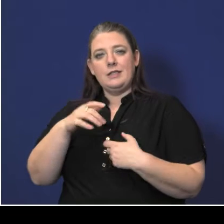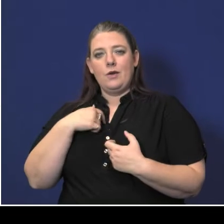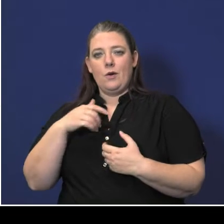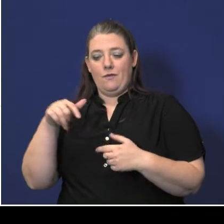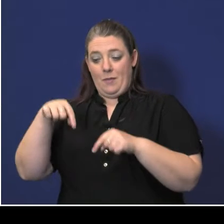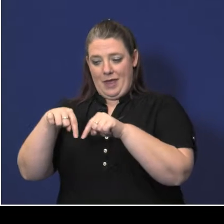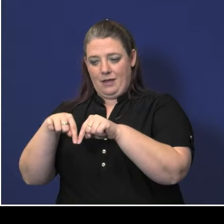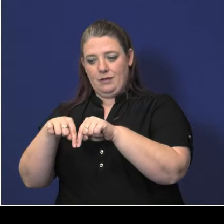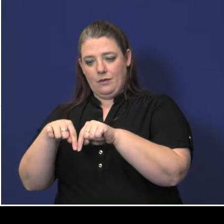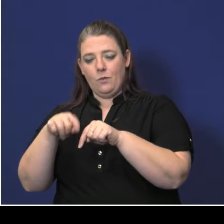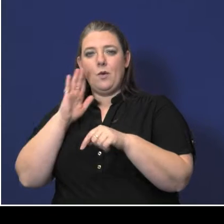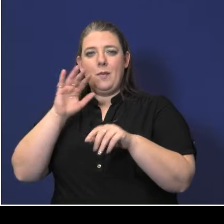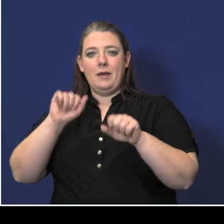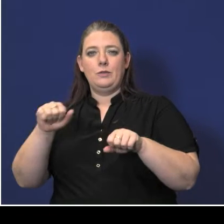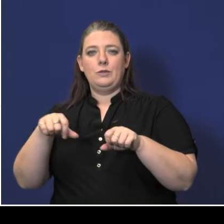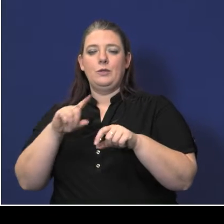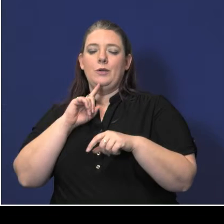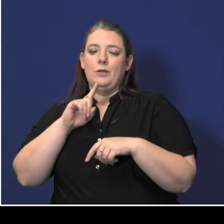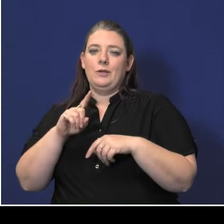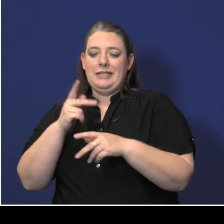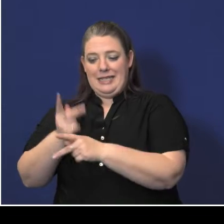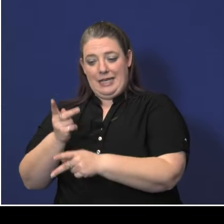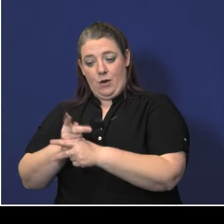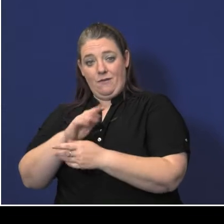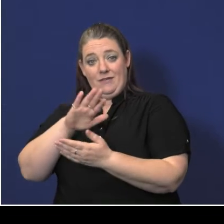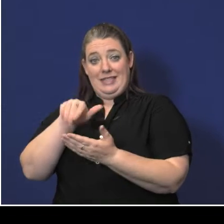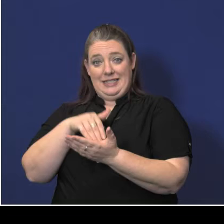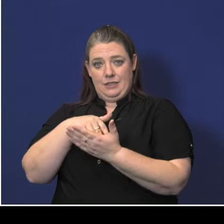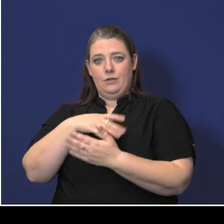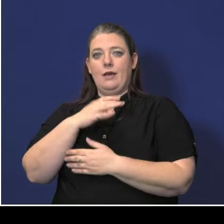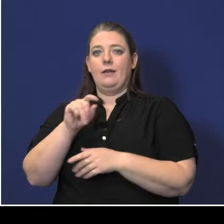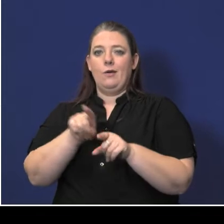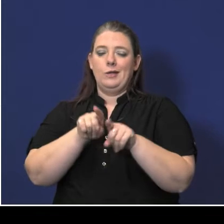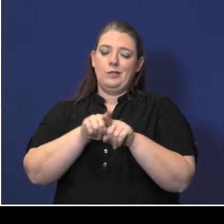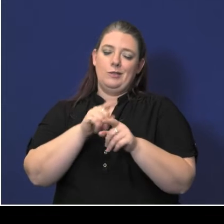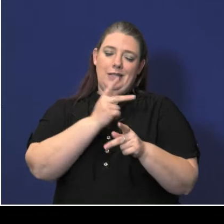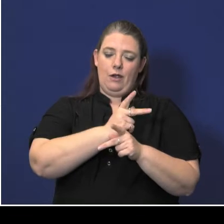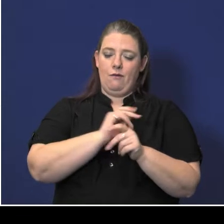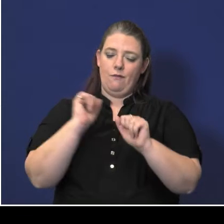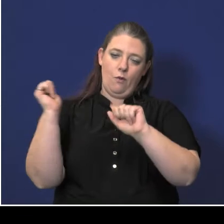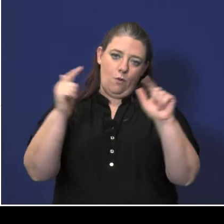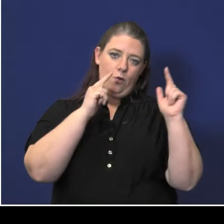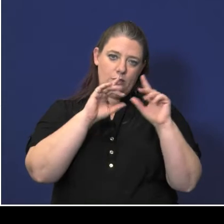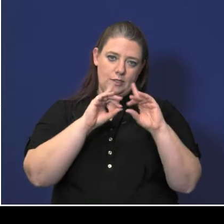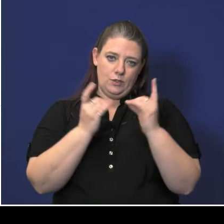to not only obviously take care of the center, but also again take care of the whole district as well.